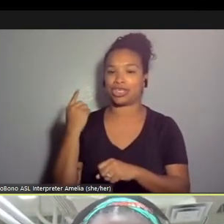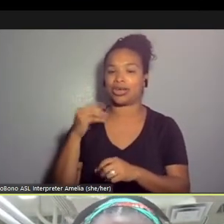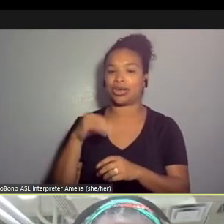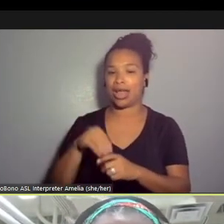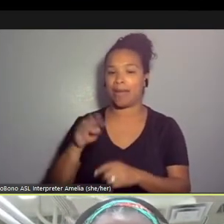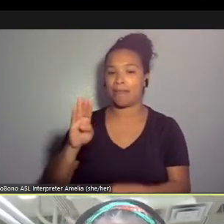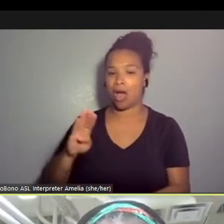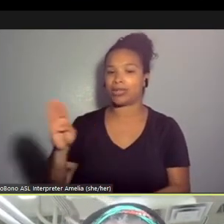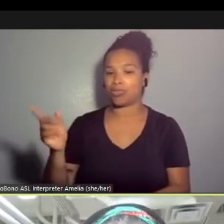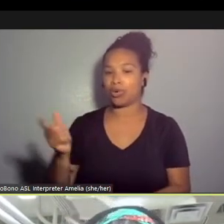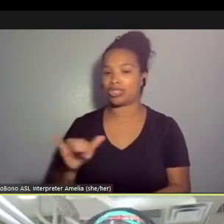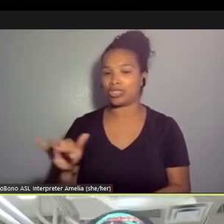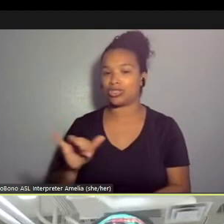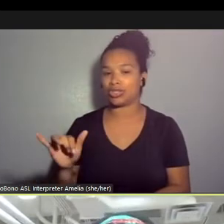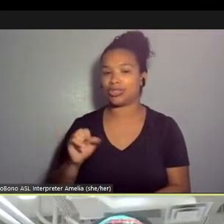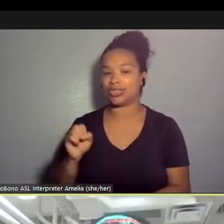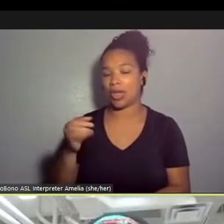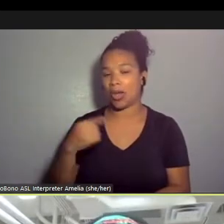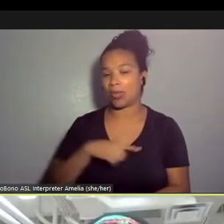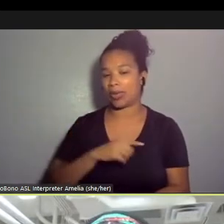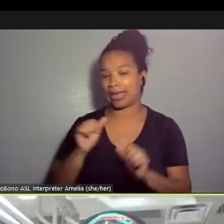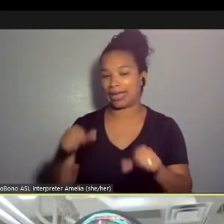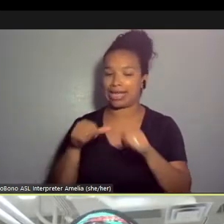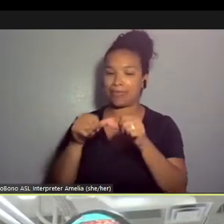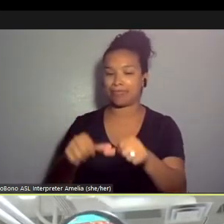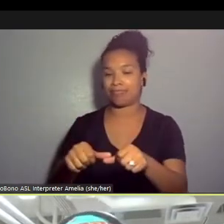So we'll just keep the trend going.